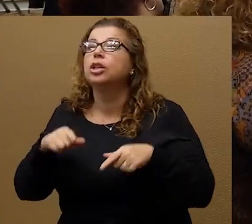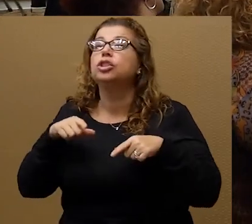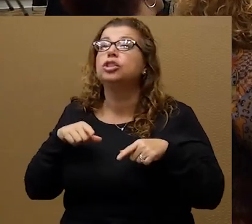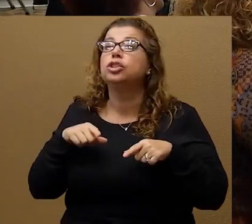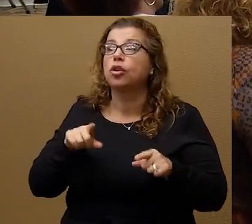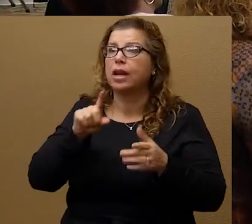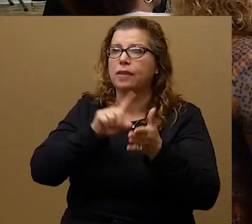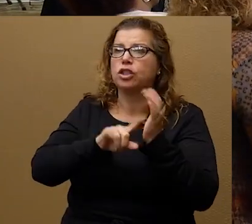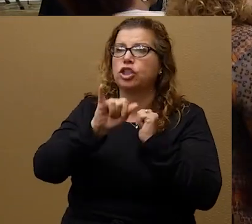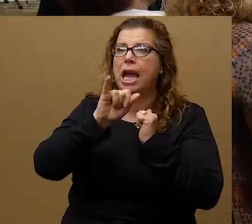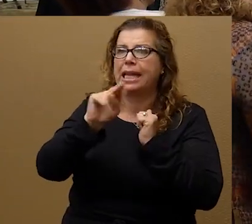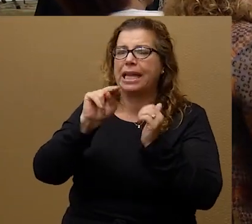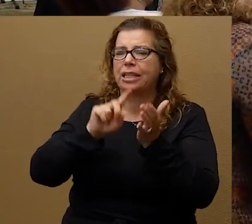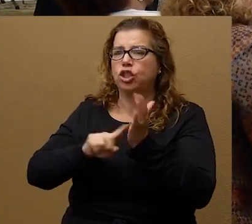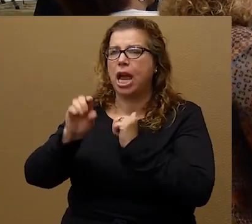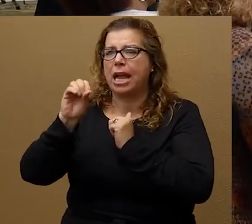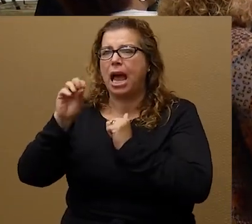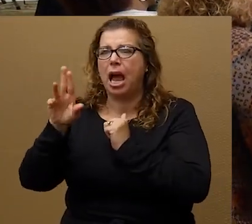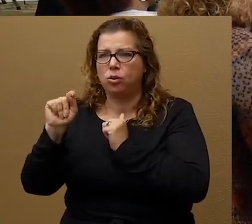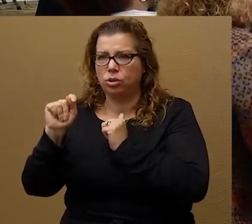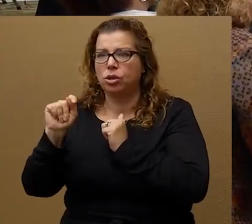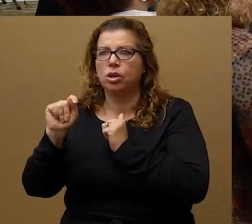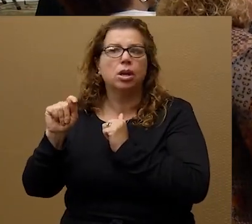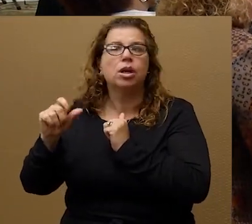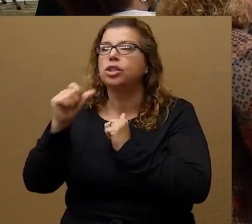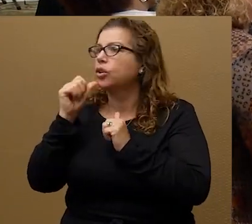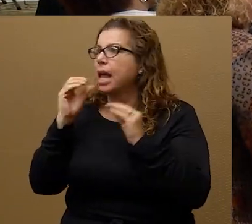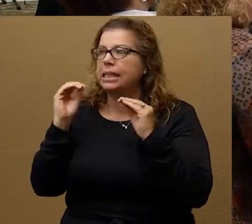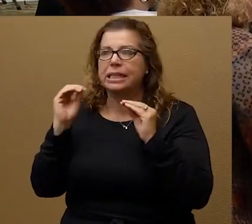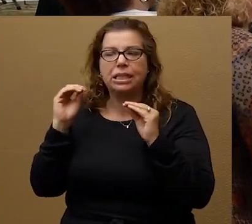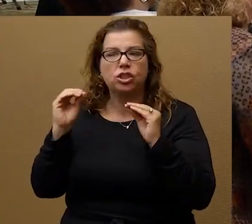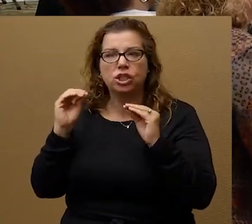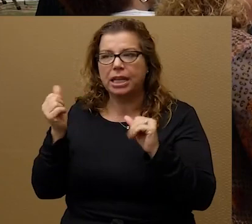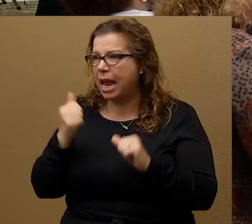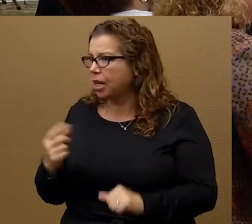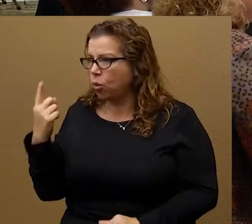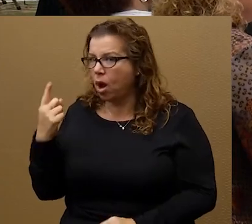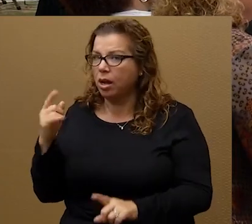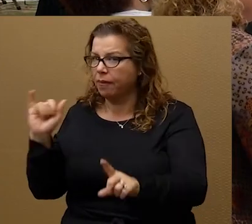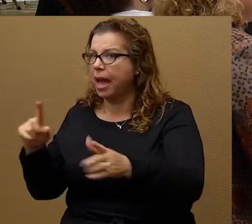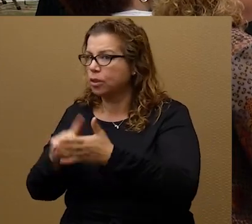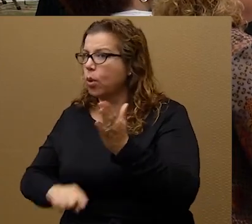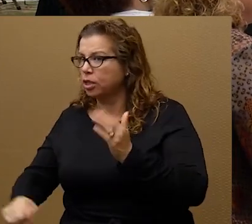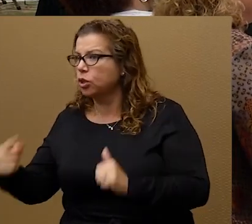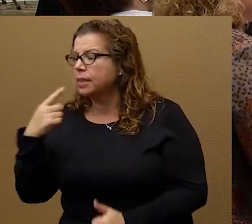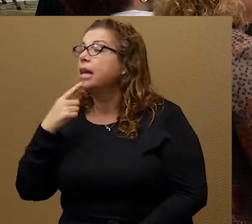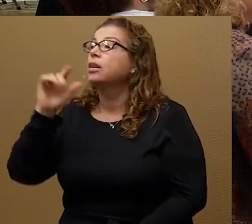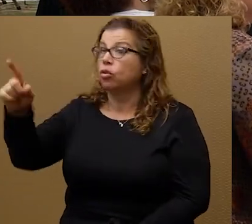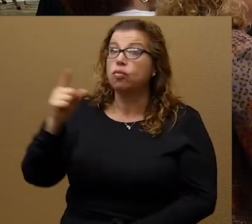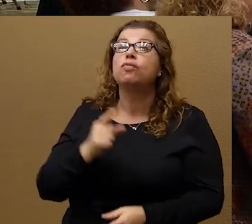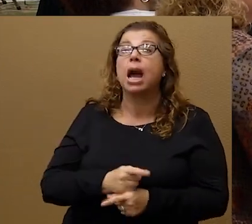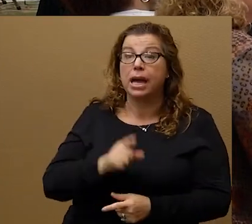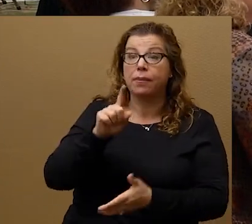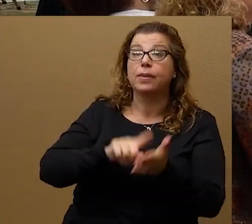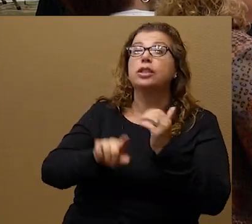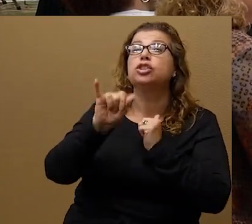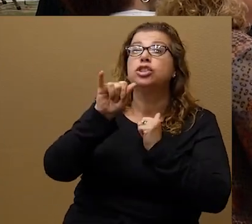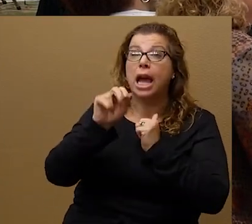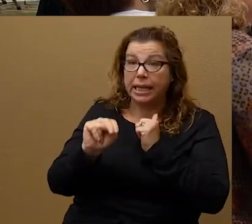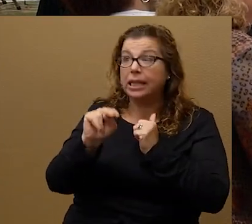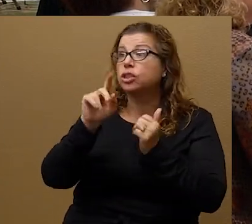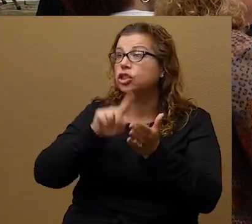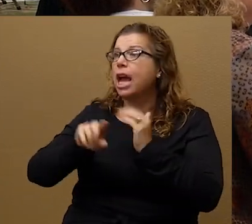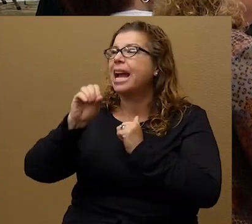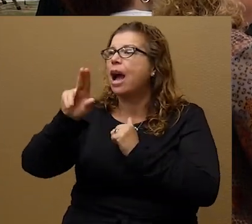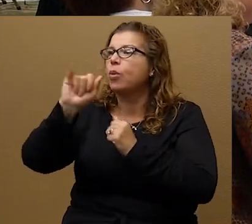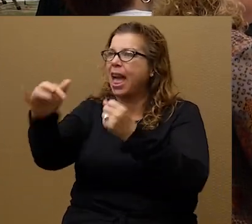teaching anything. So during the check-in, check-out, you're not teaching anyone, is what you said. Correct. The check-in, check-out is the